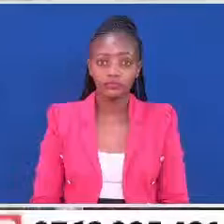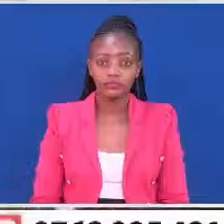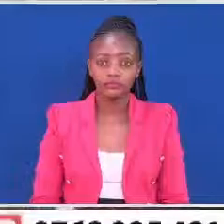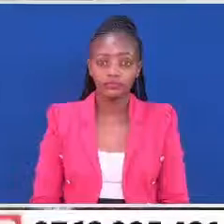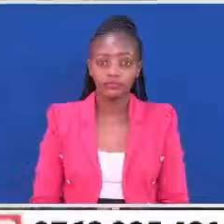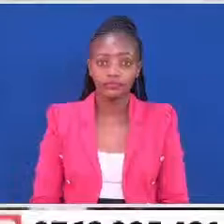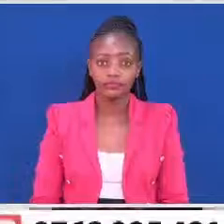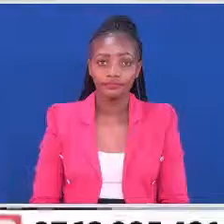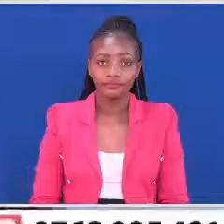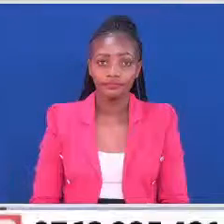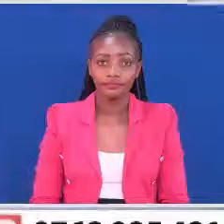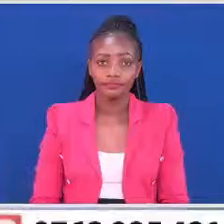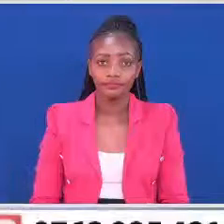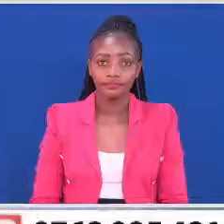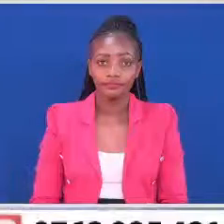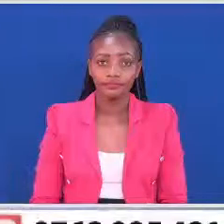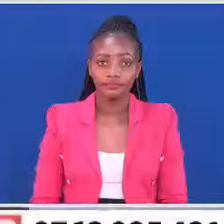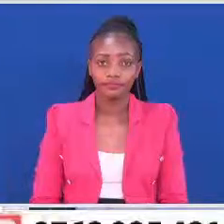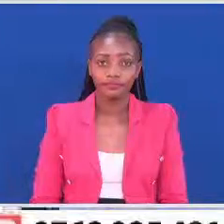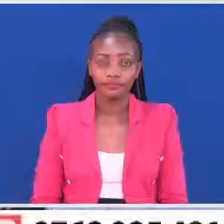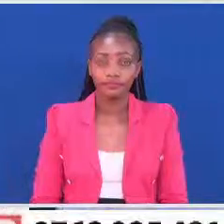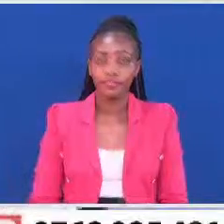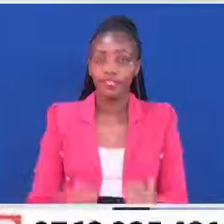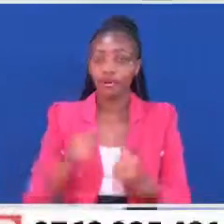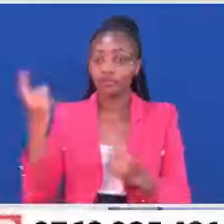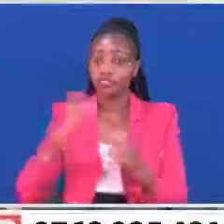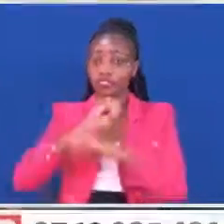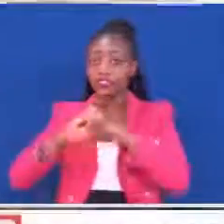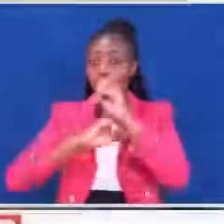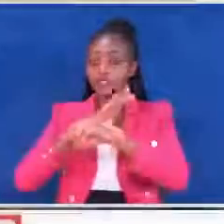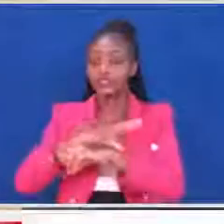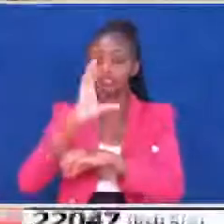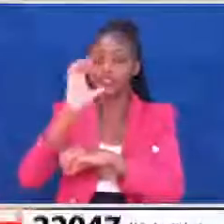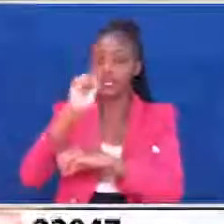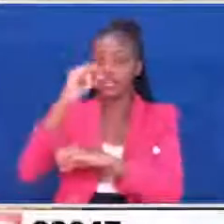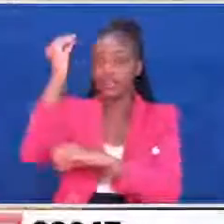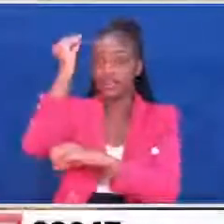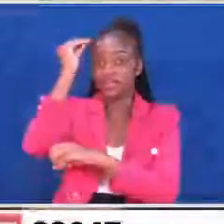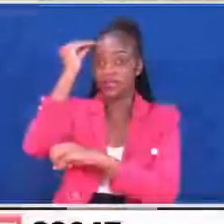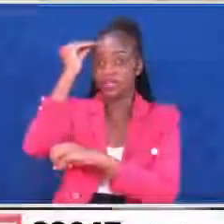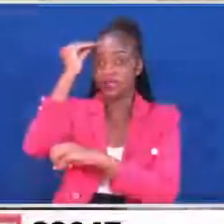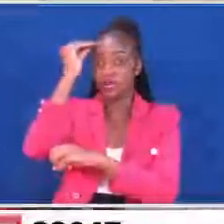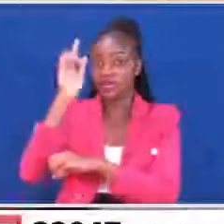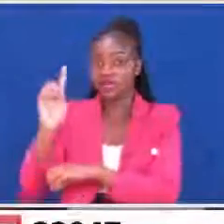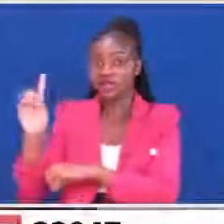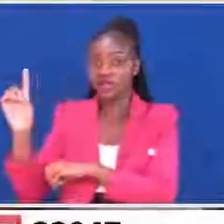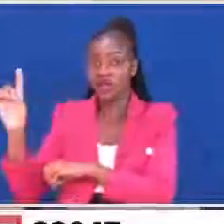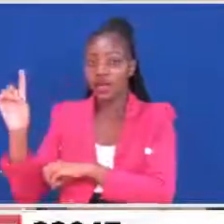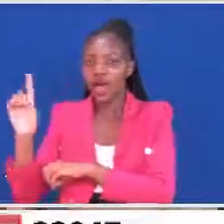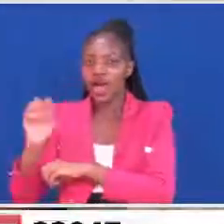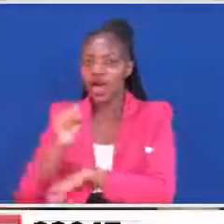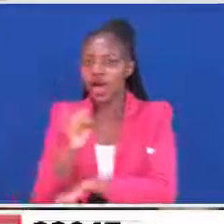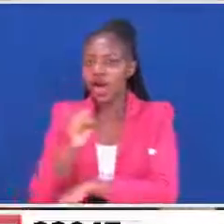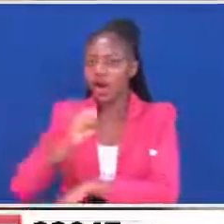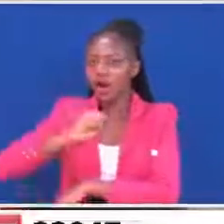Can you step away from this meeting now? This video of Education Cabinet Secretary George Magoha allegedly insulting